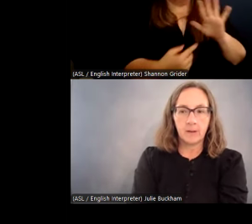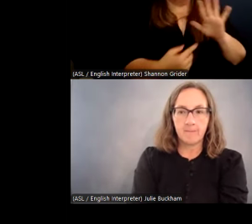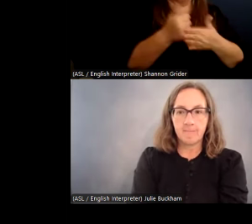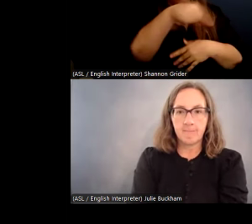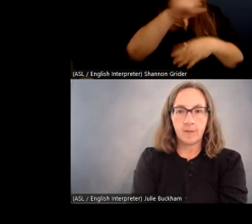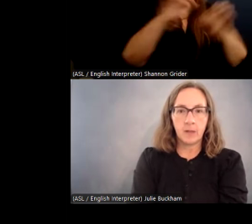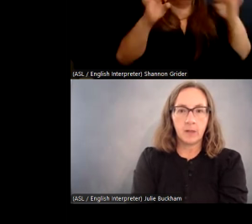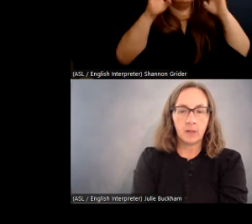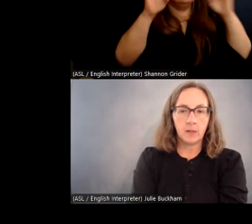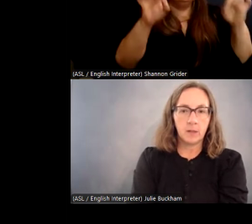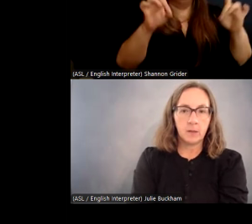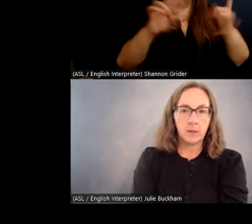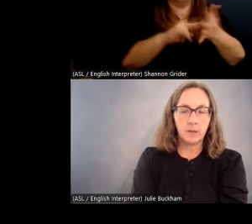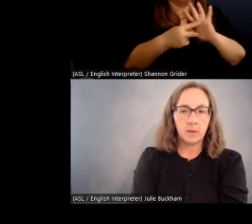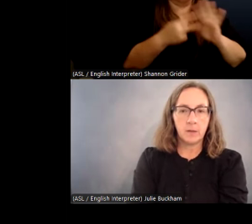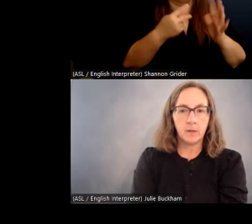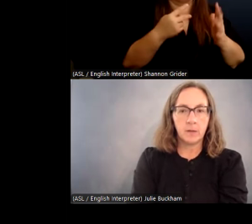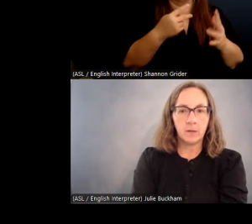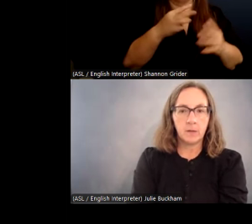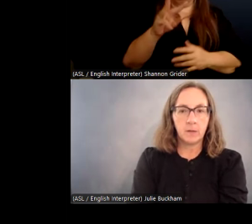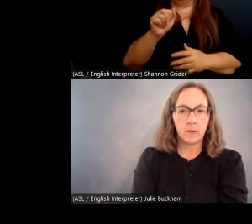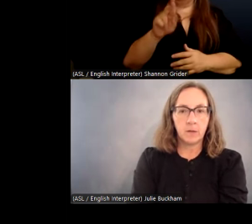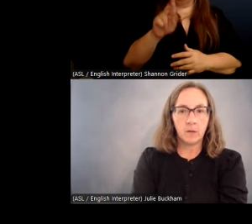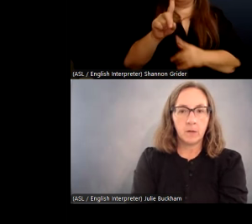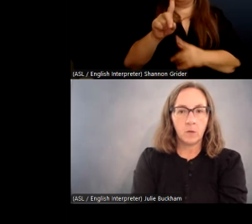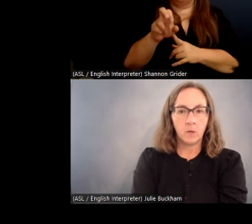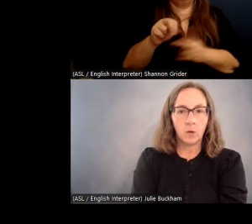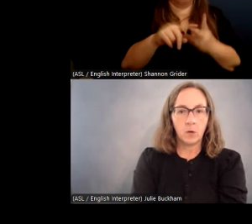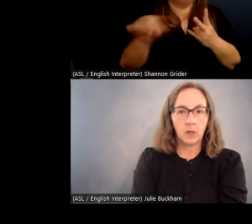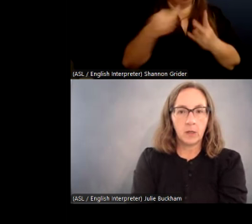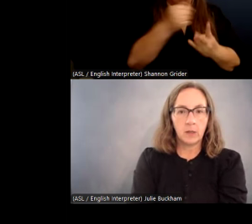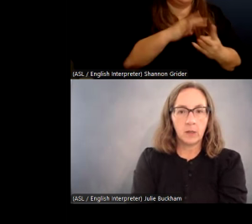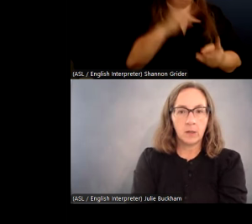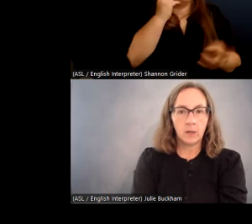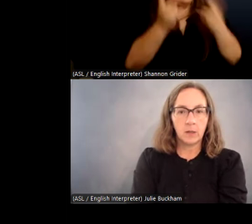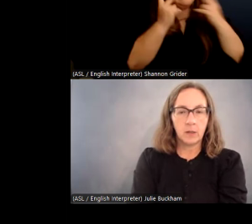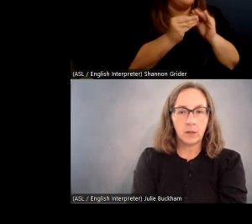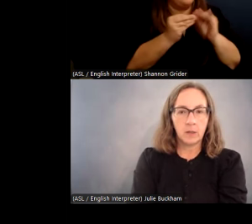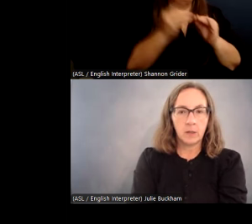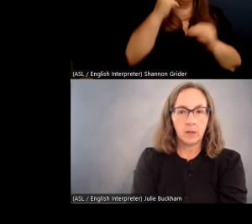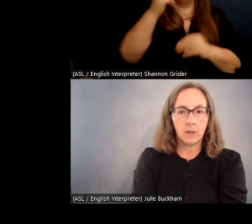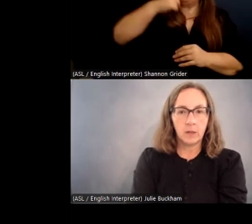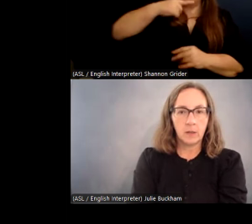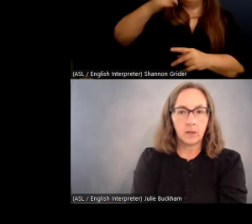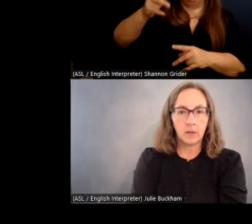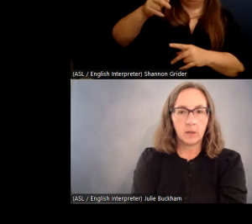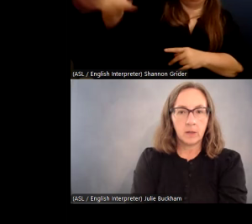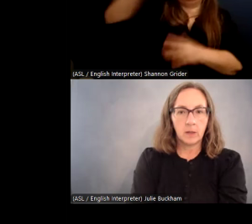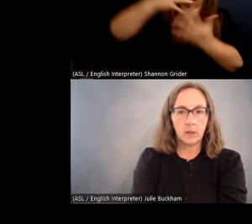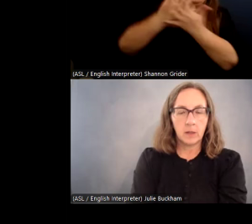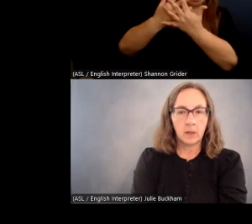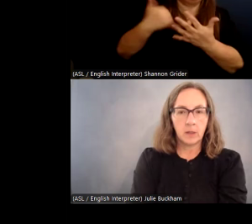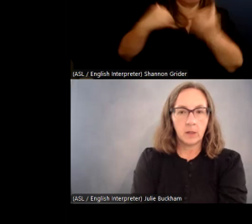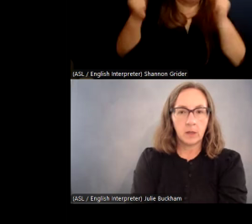education for the wardens and other staff. His point was that the hearing programs have all these volunteers, but because there